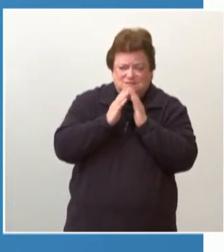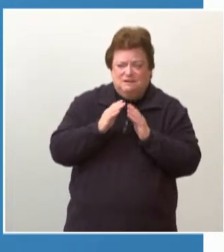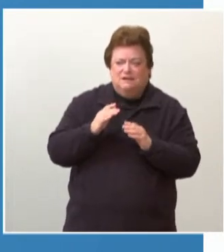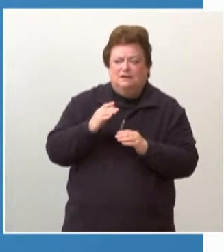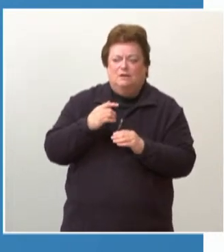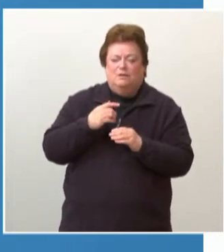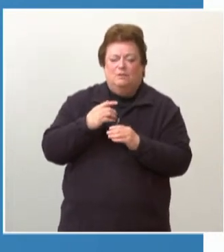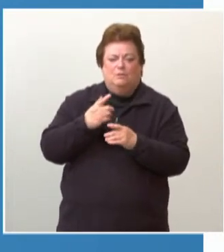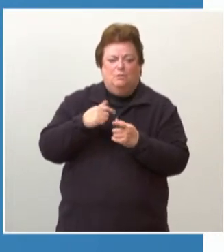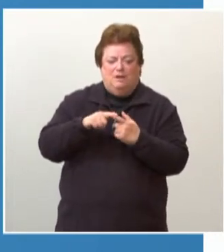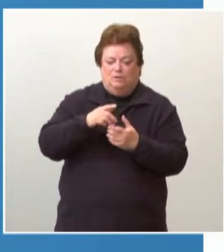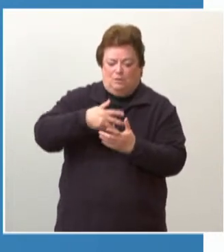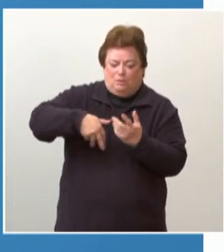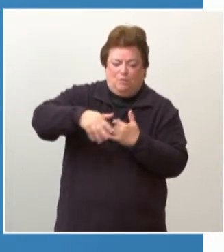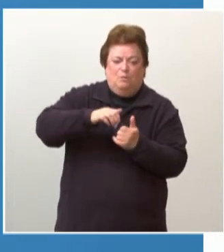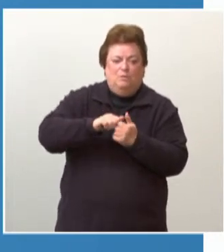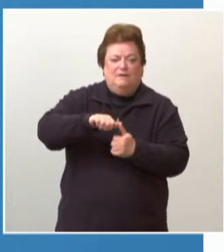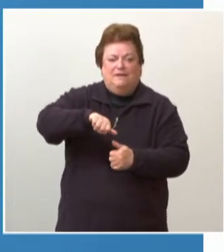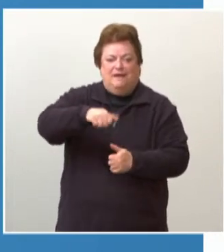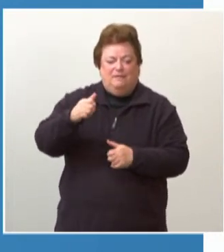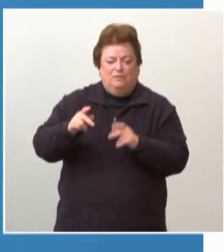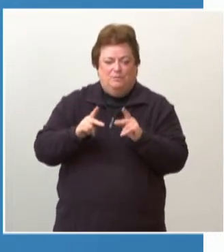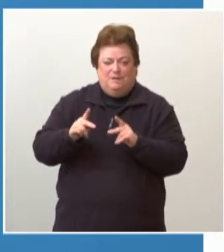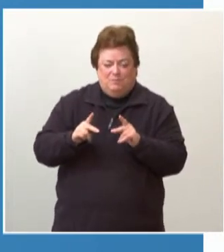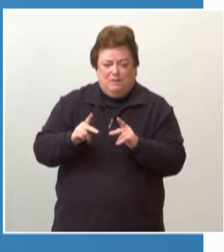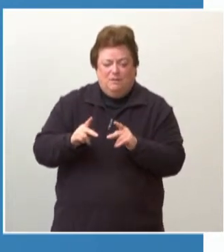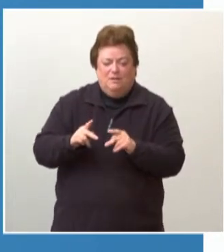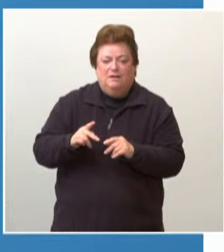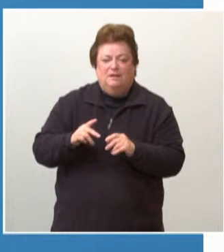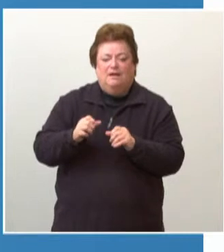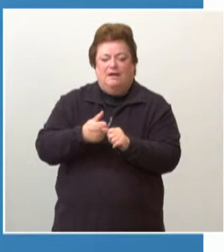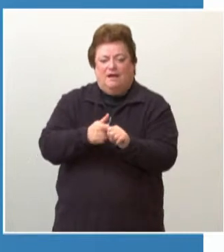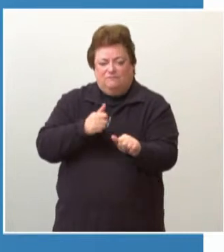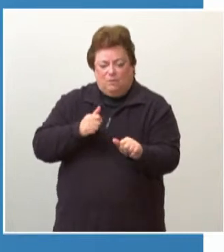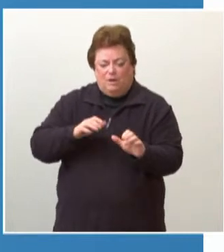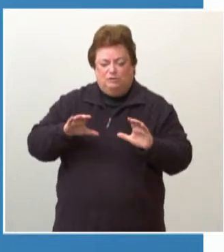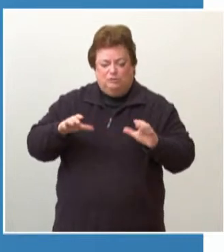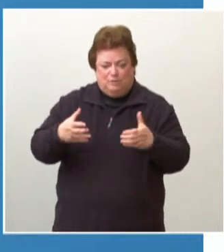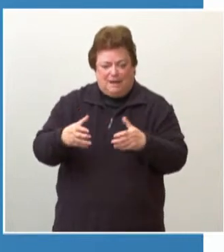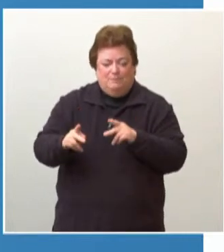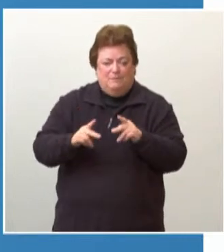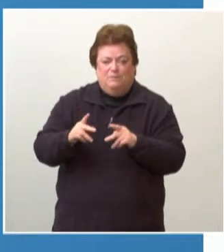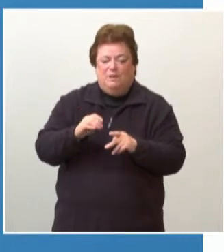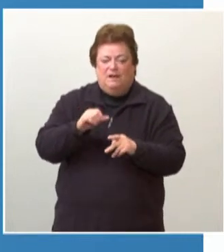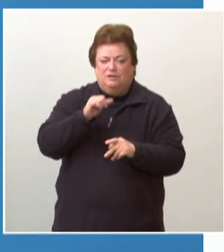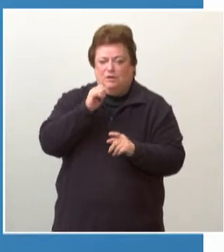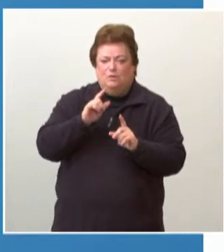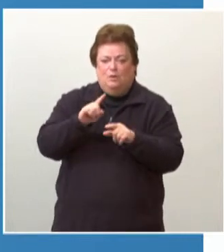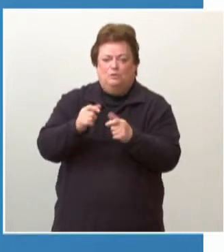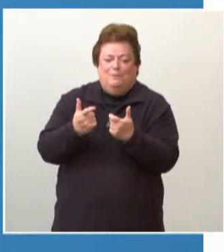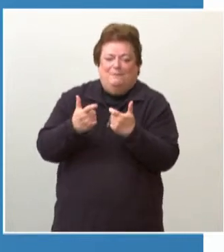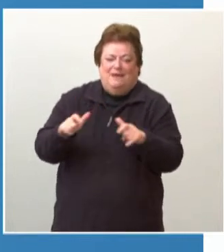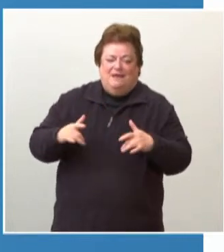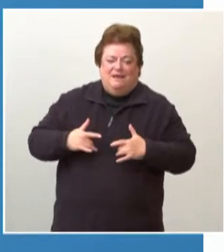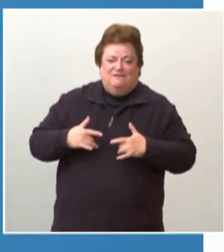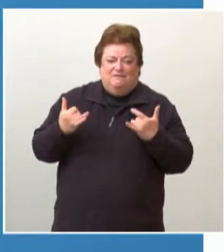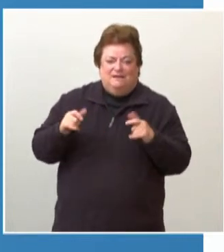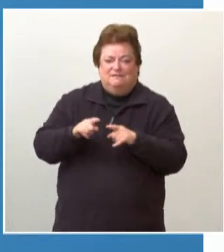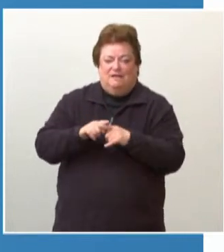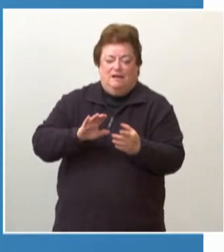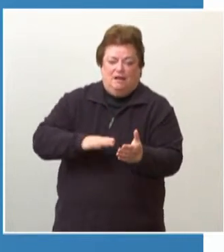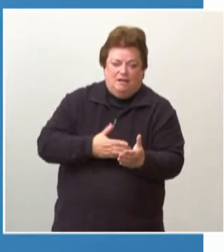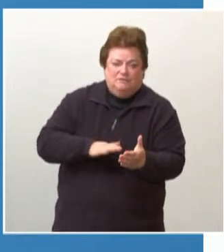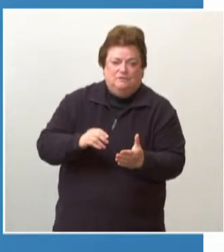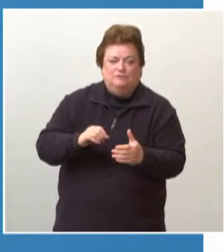other people from outside your household. Avoid crowds and don't attend big events such as concerts and